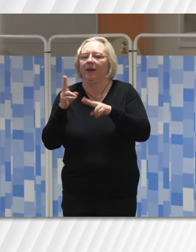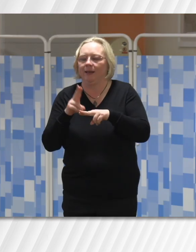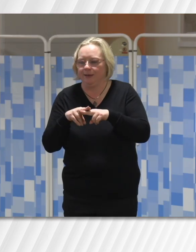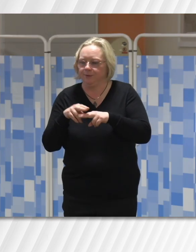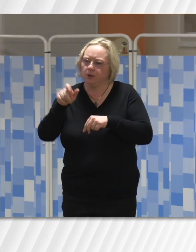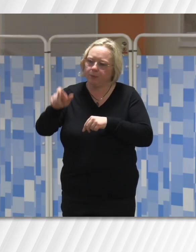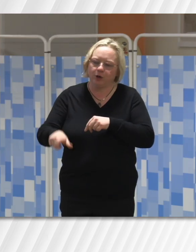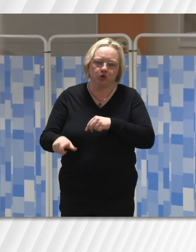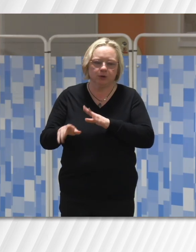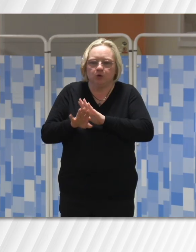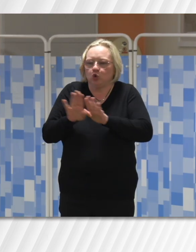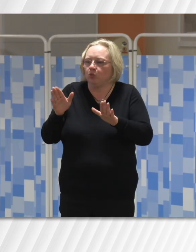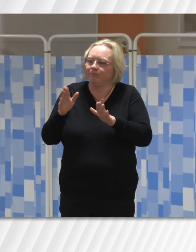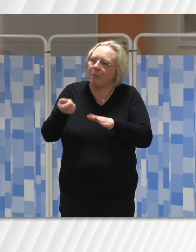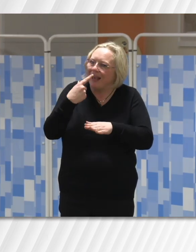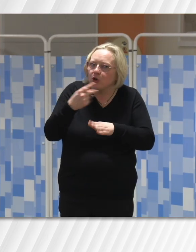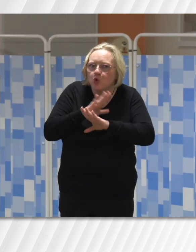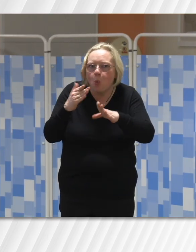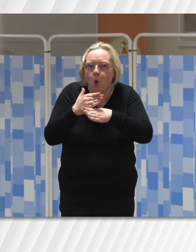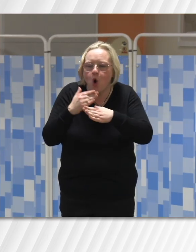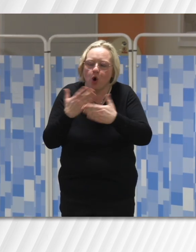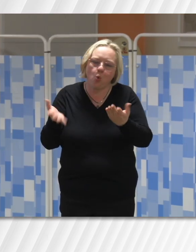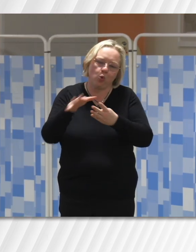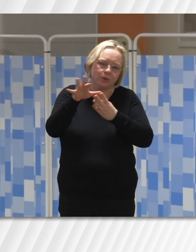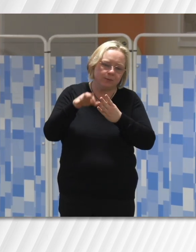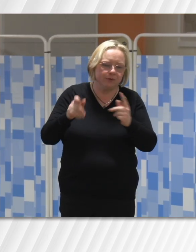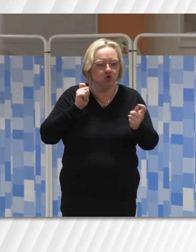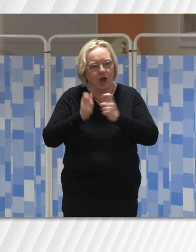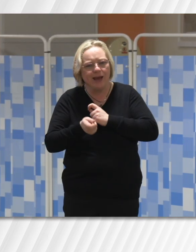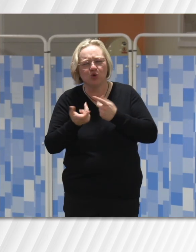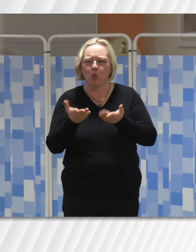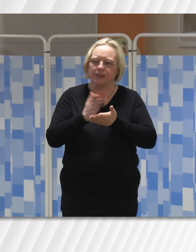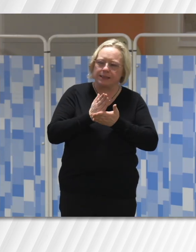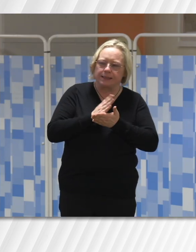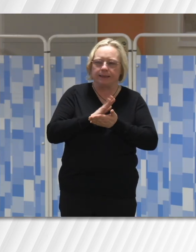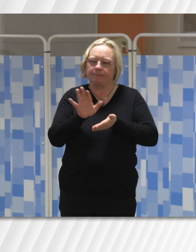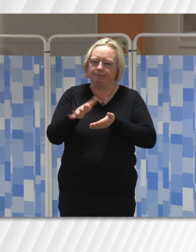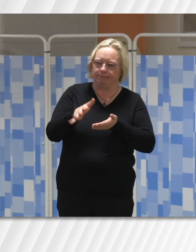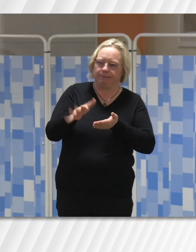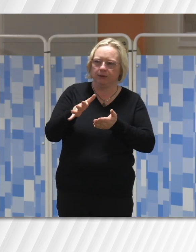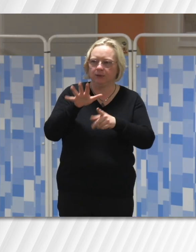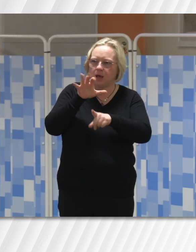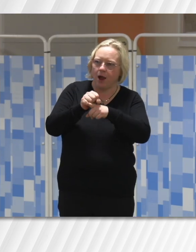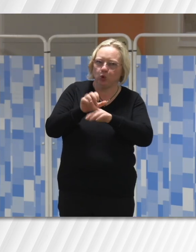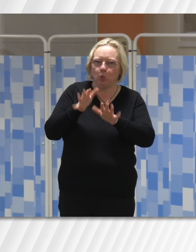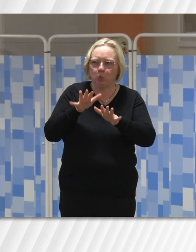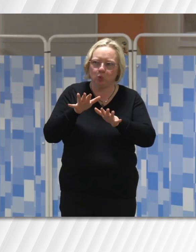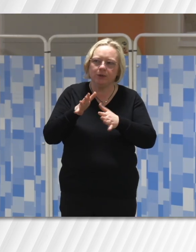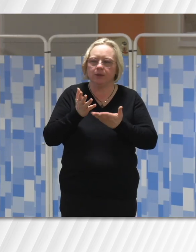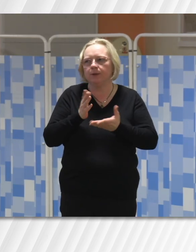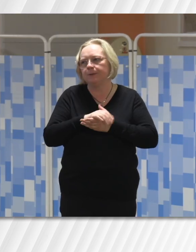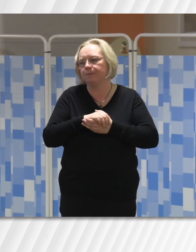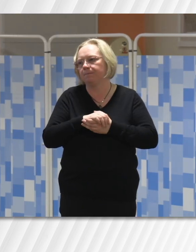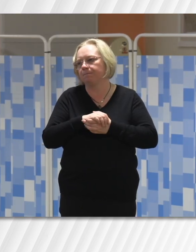had a poor response to the medication, or their symptoms changed, or they were a little bit unsure. There wasn't, they weren't quite, not quite